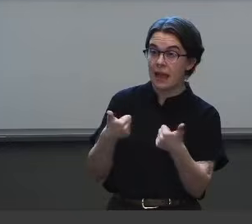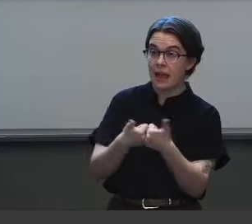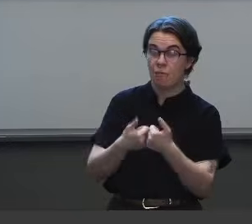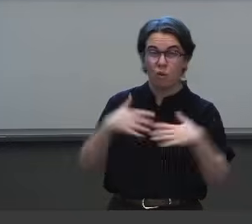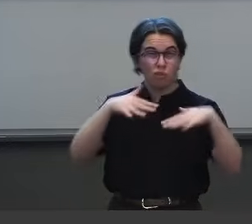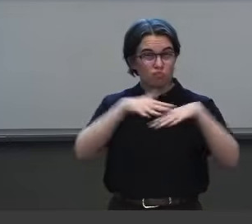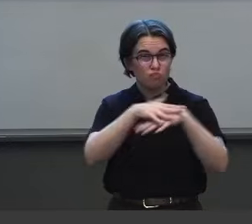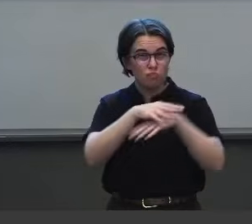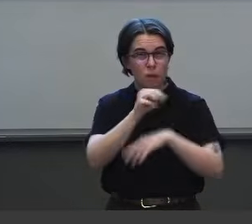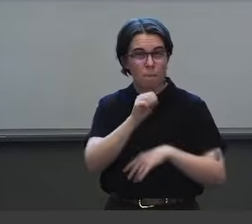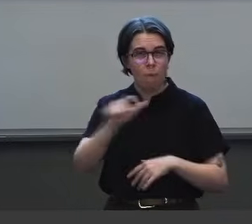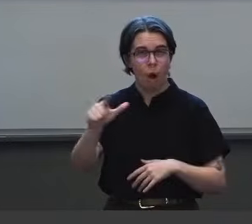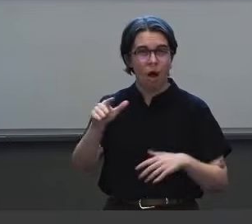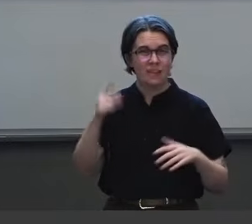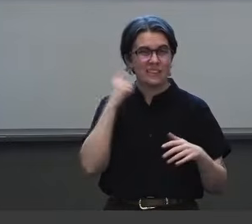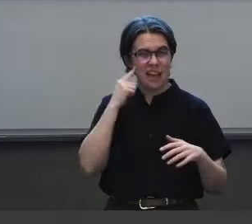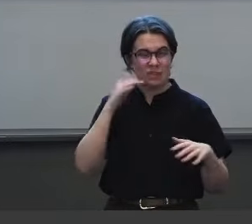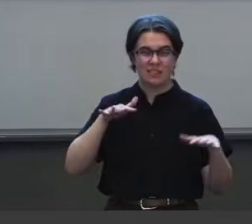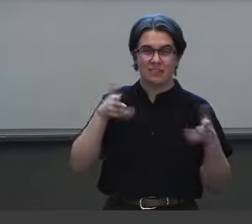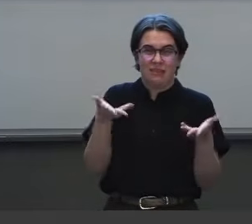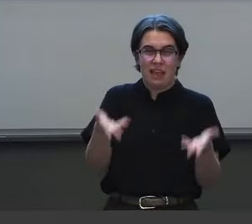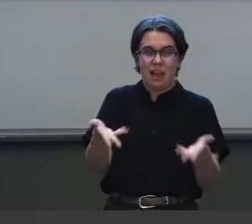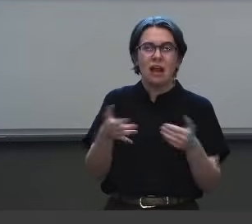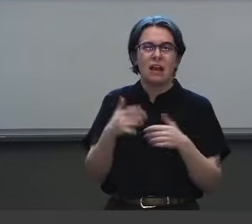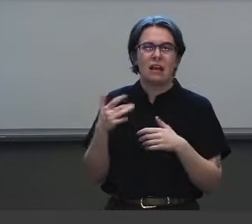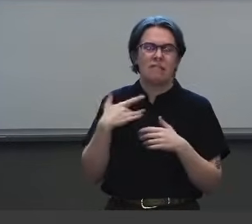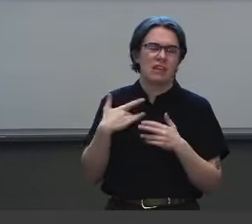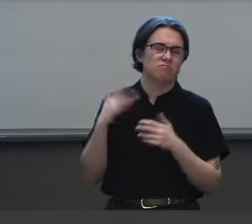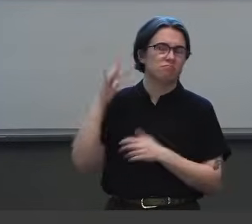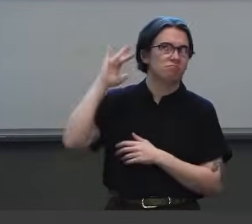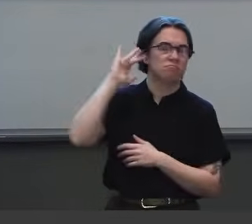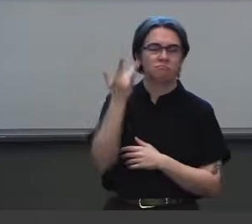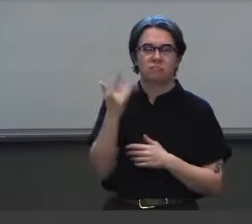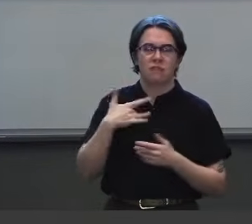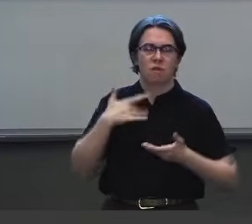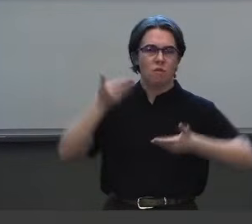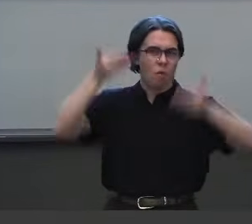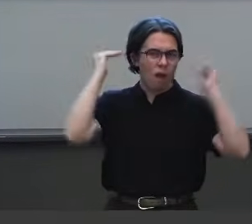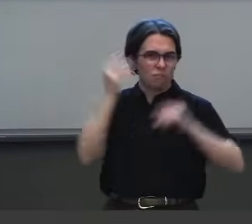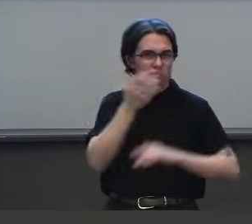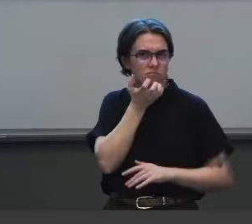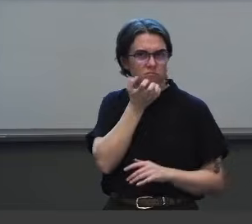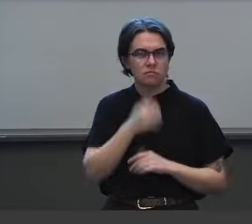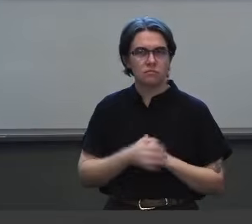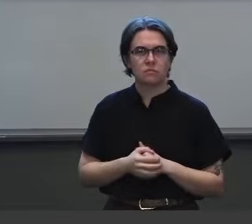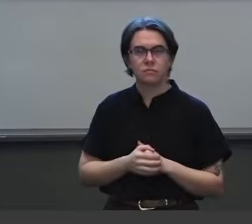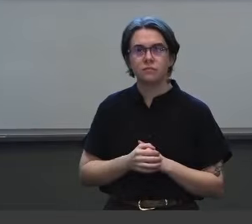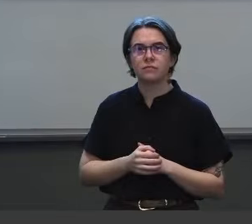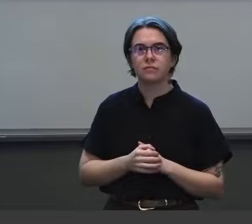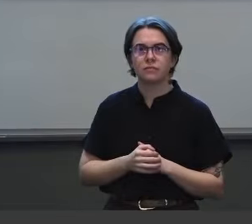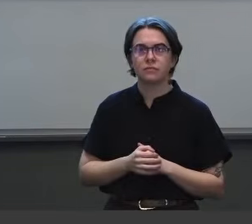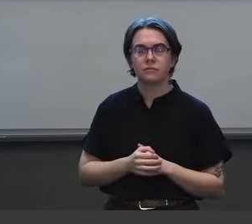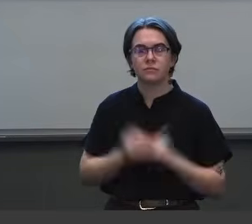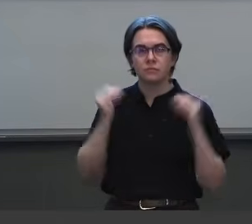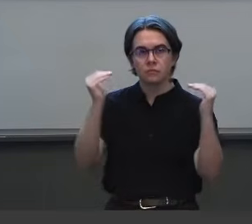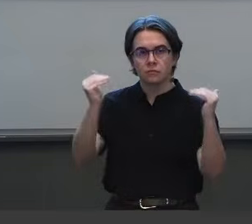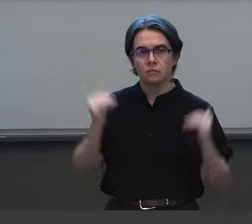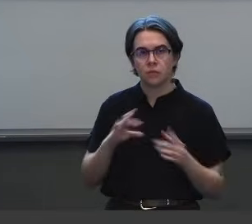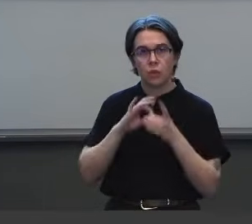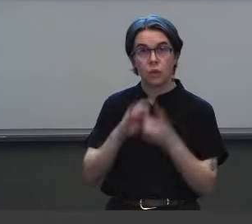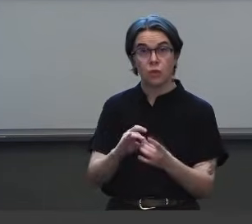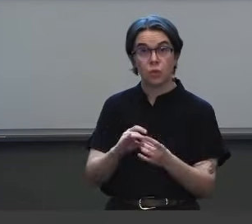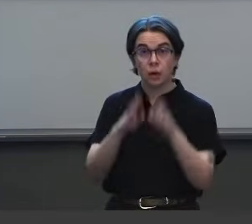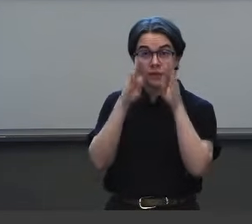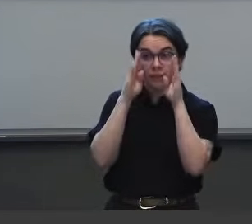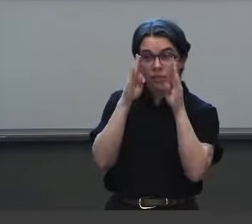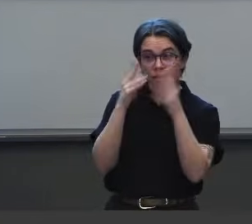mall are annoying and make him feel irritated and overloaded. And then relating to attention